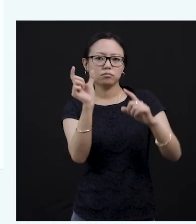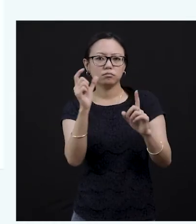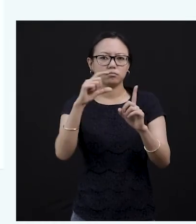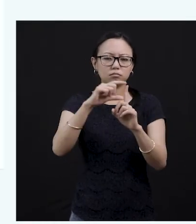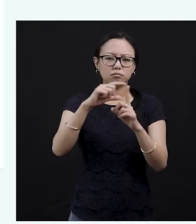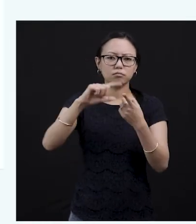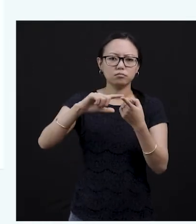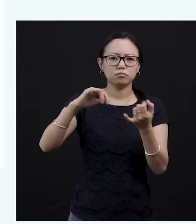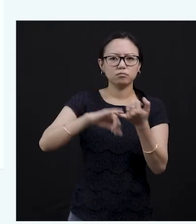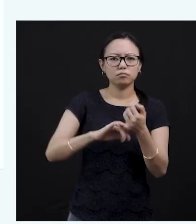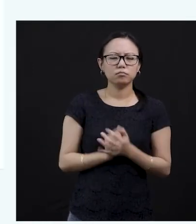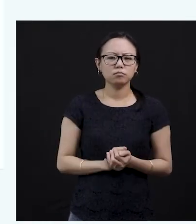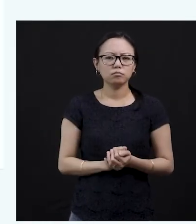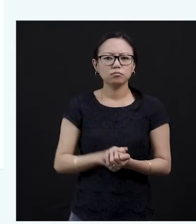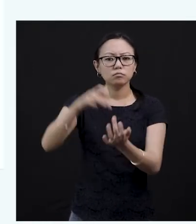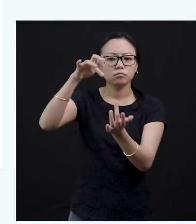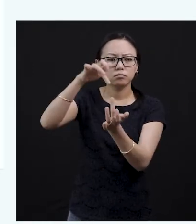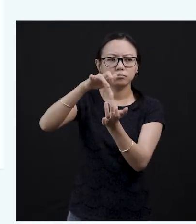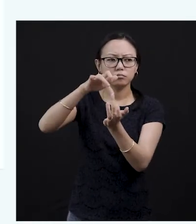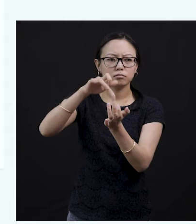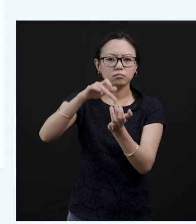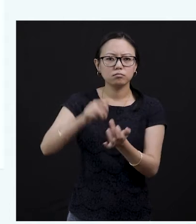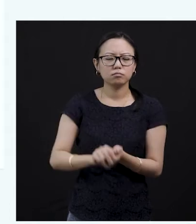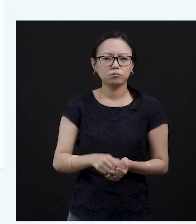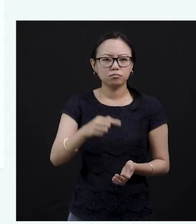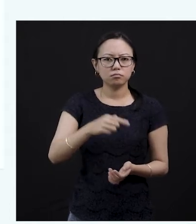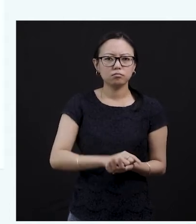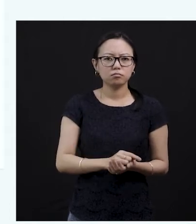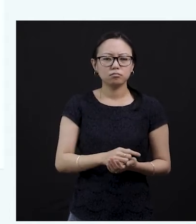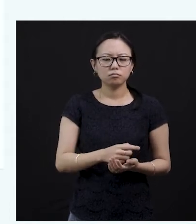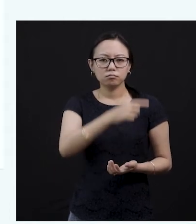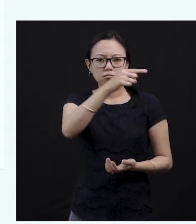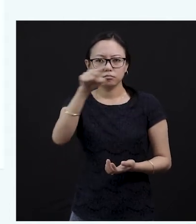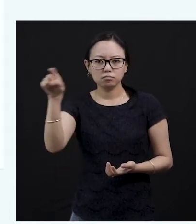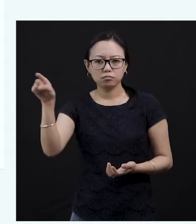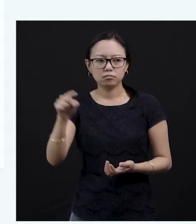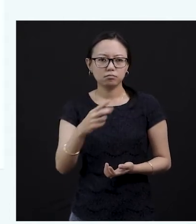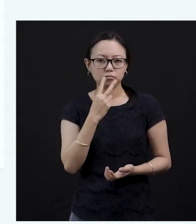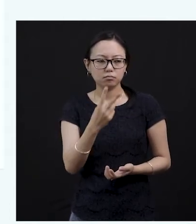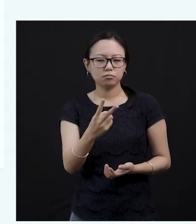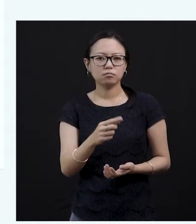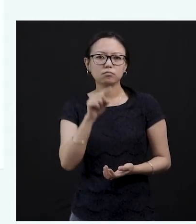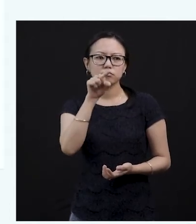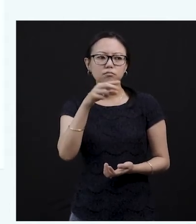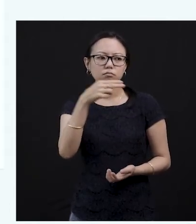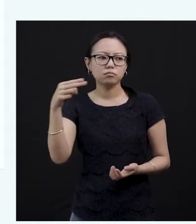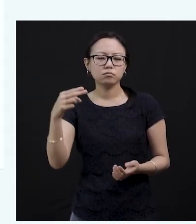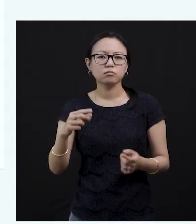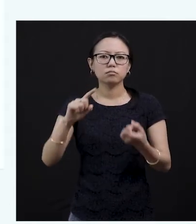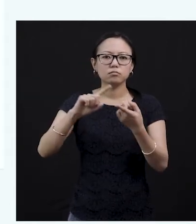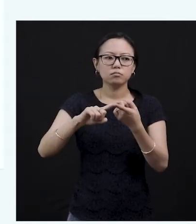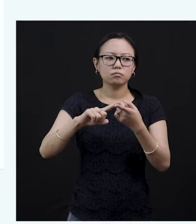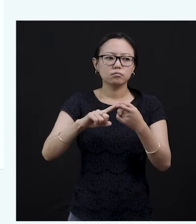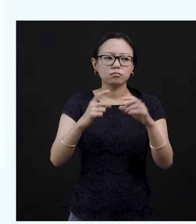the equator, all right? Now this equator divides the earth into 2 parts. From